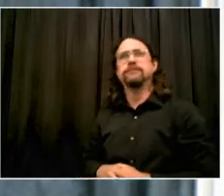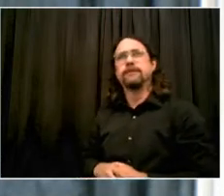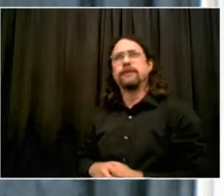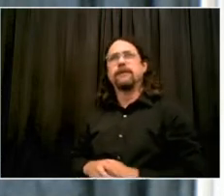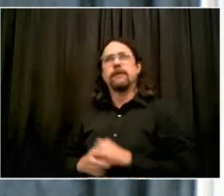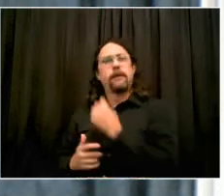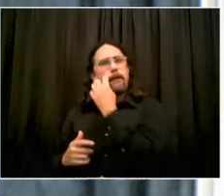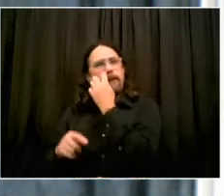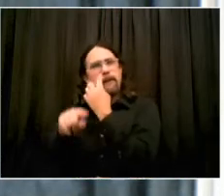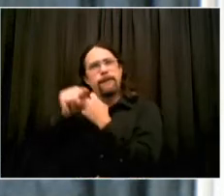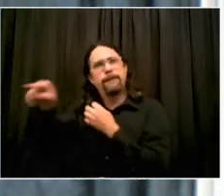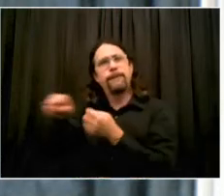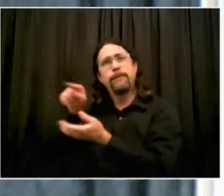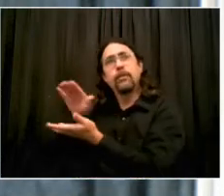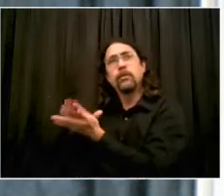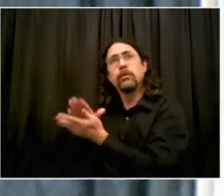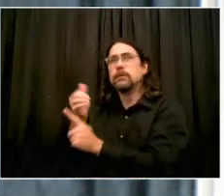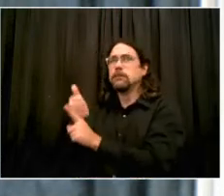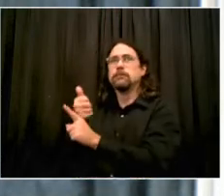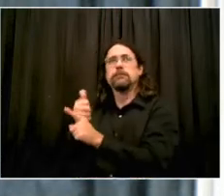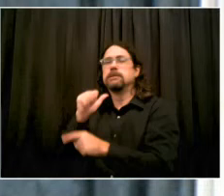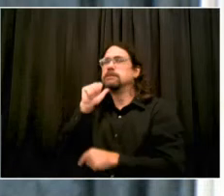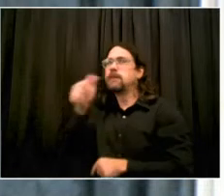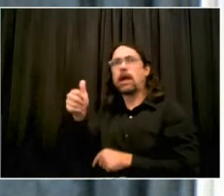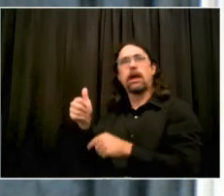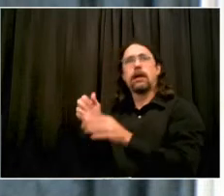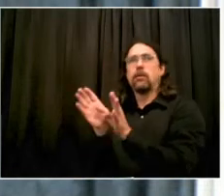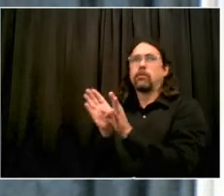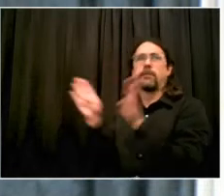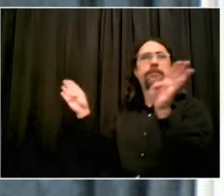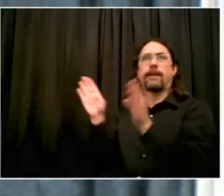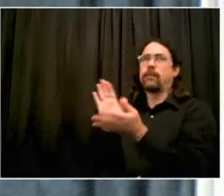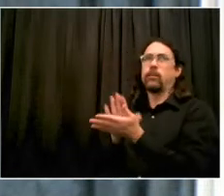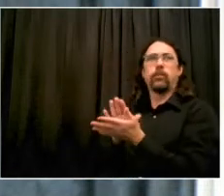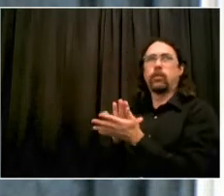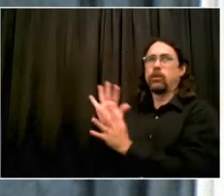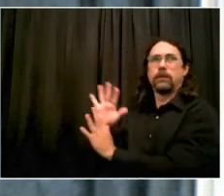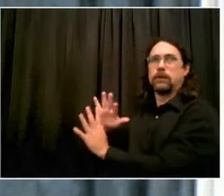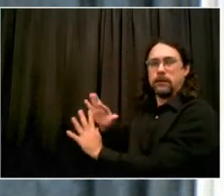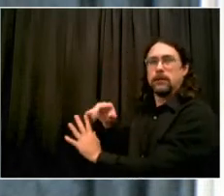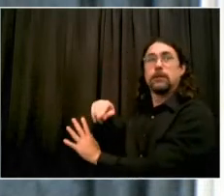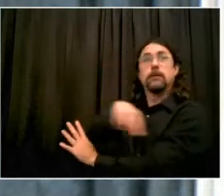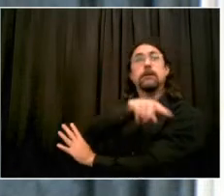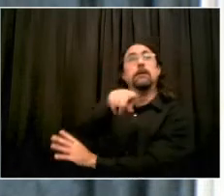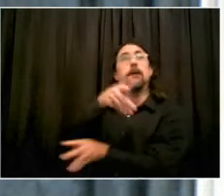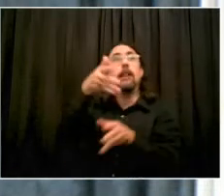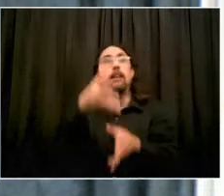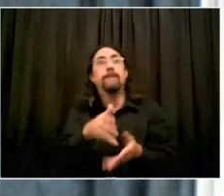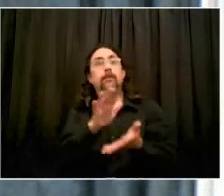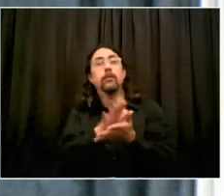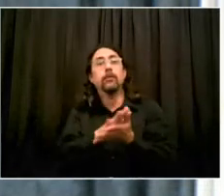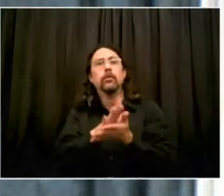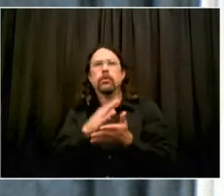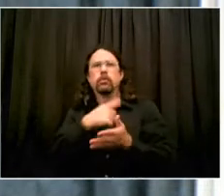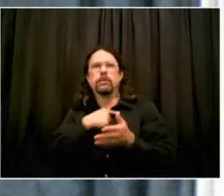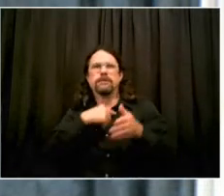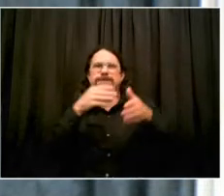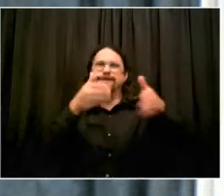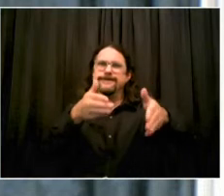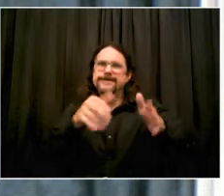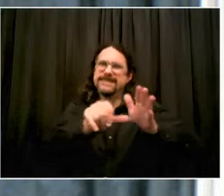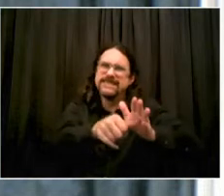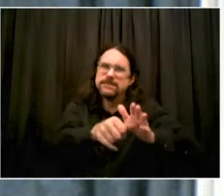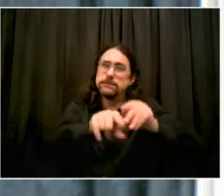of concern for what we were seeing. After issuing the order, we heard from community members and educators. Based on